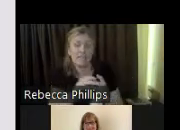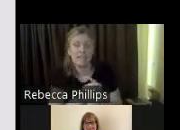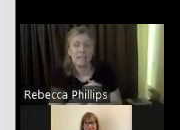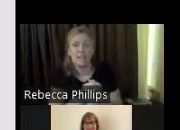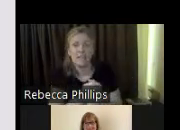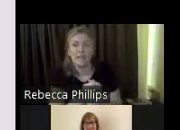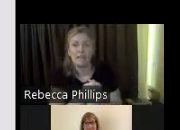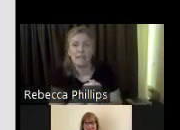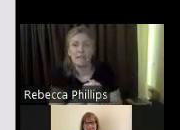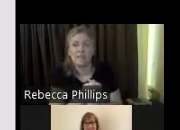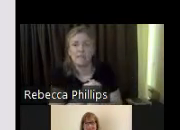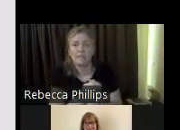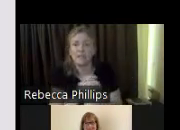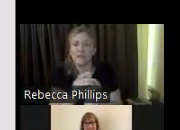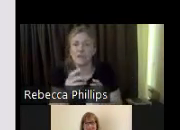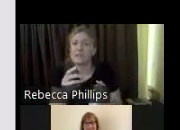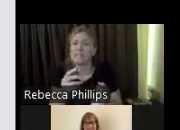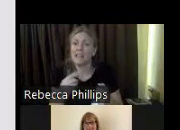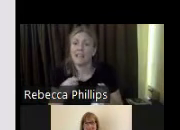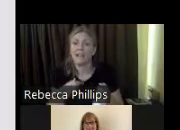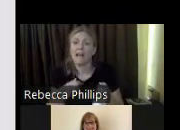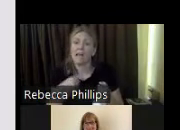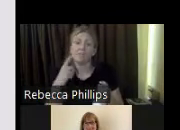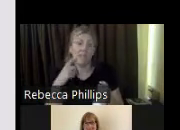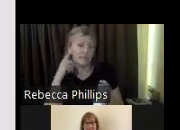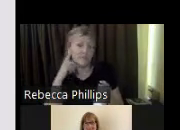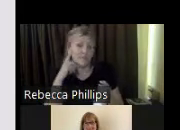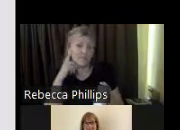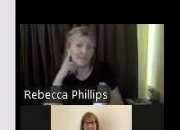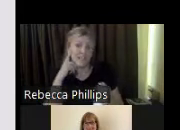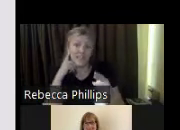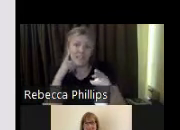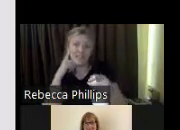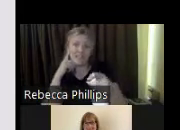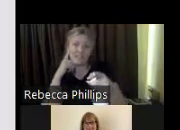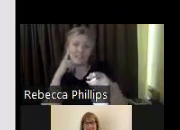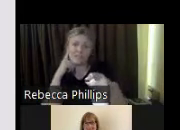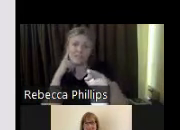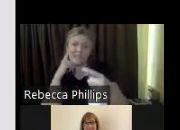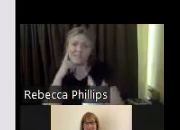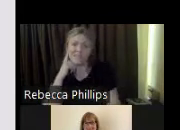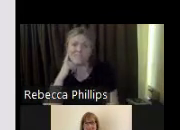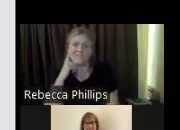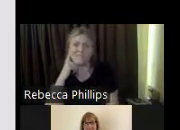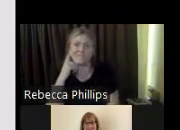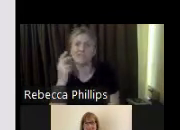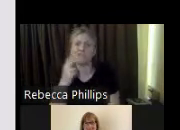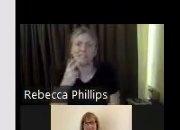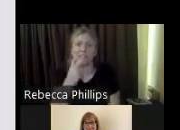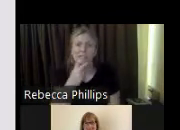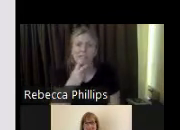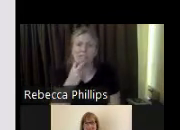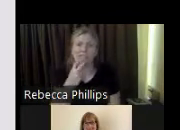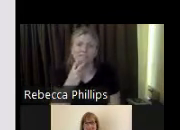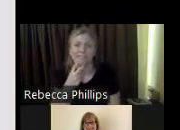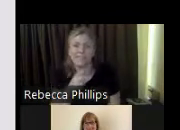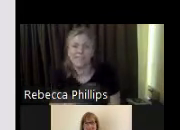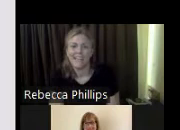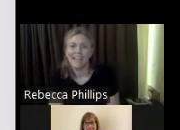changes. So they might say like, I'm deaf, and then the person's like, well, do you read